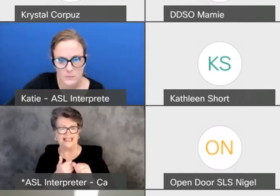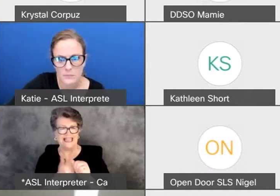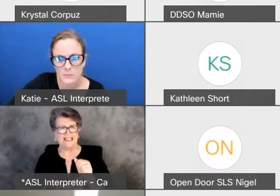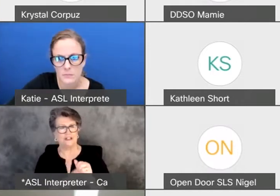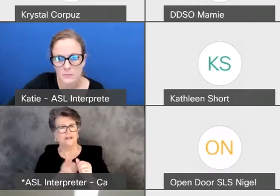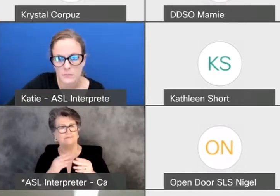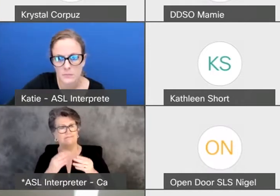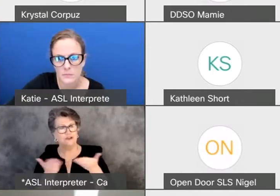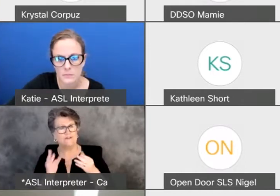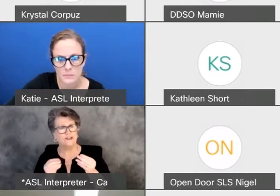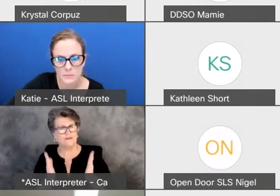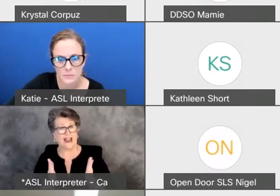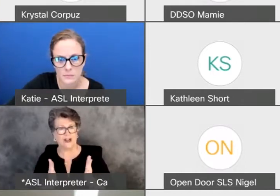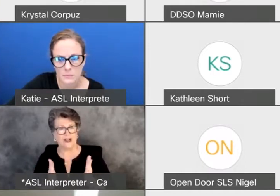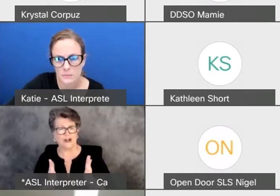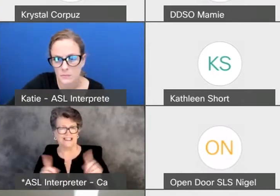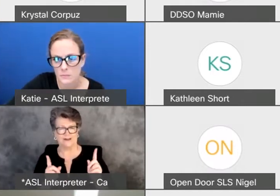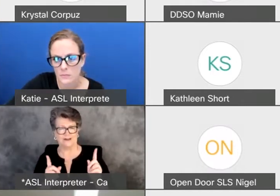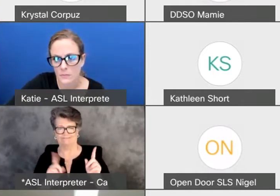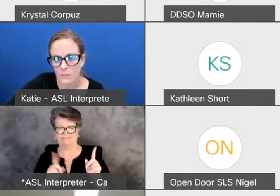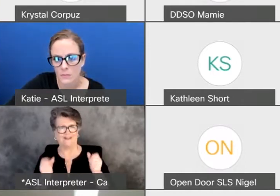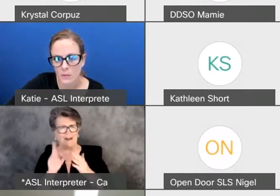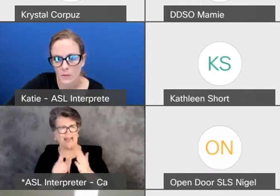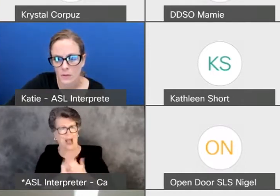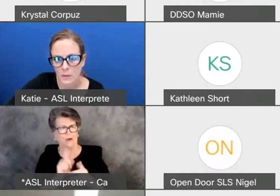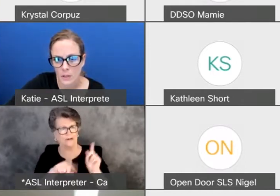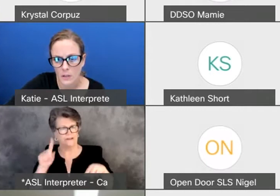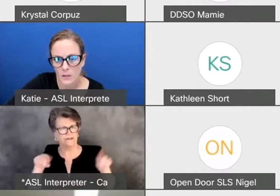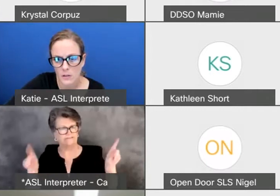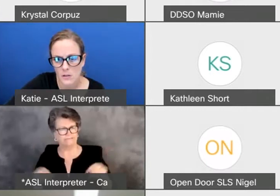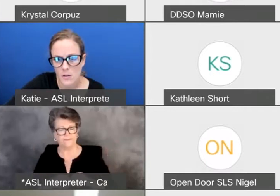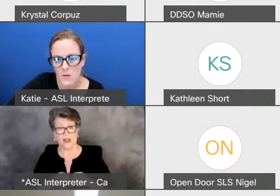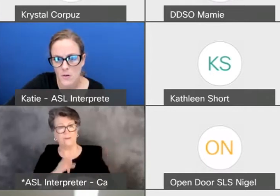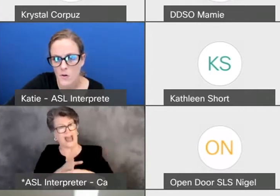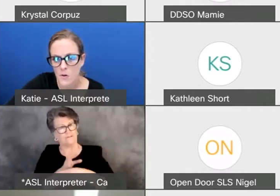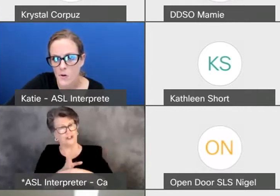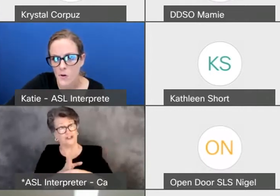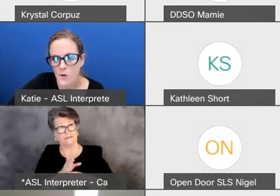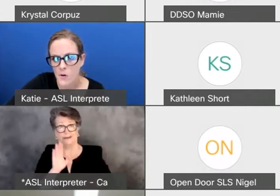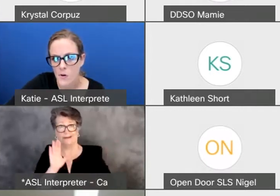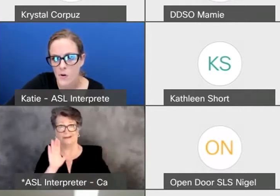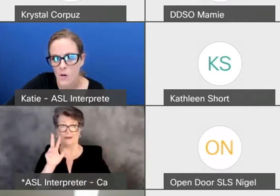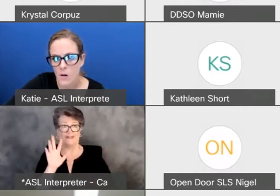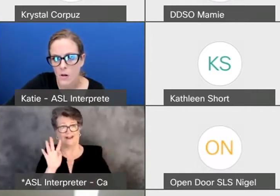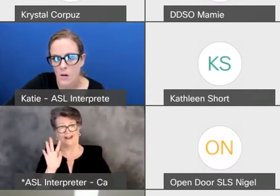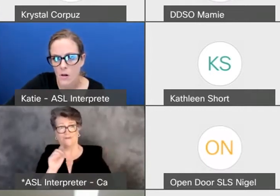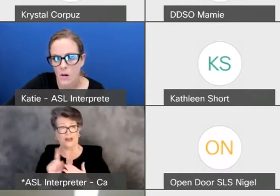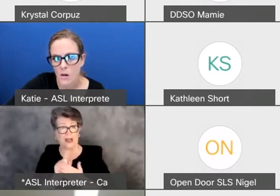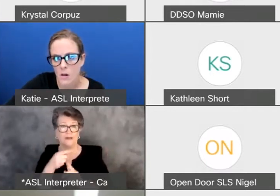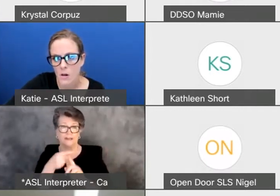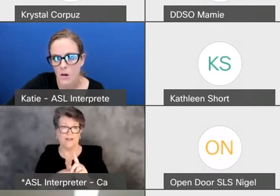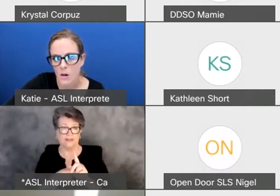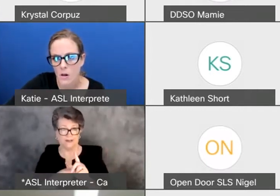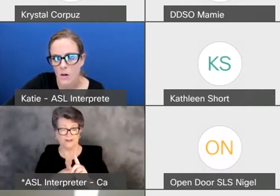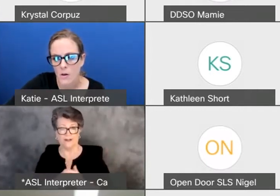provider is different with how many hours they have, but it's, average, maybe 35, 40 hours a month.